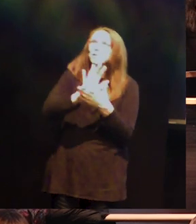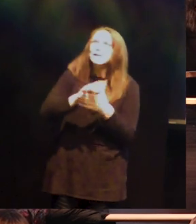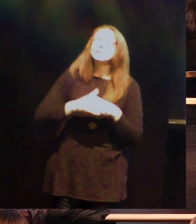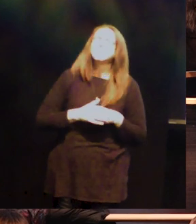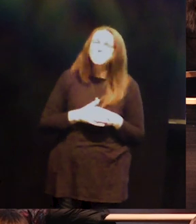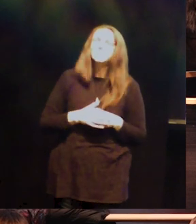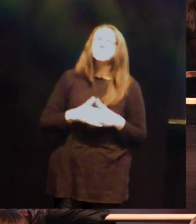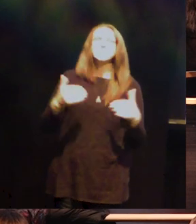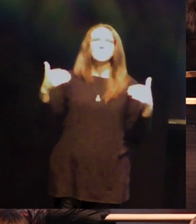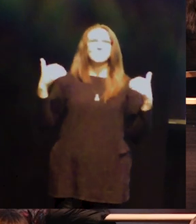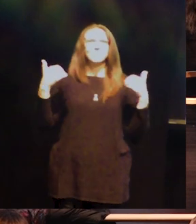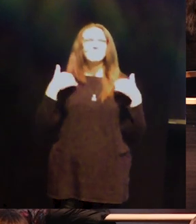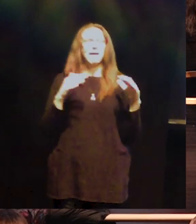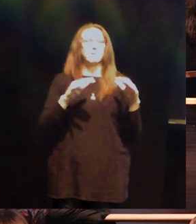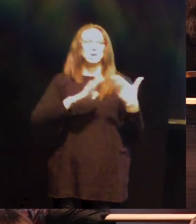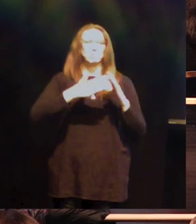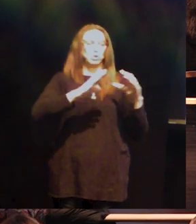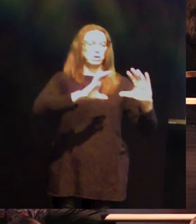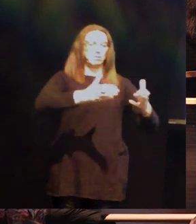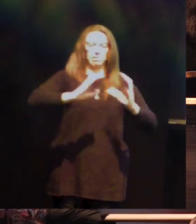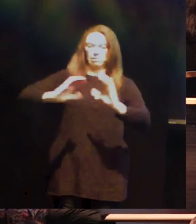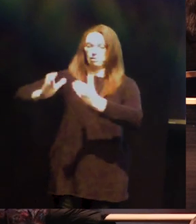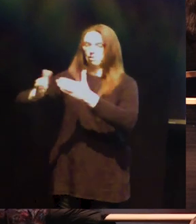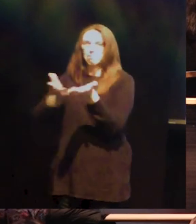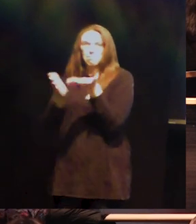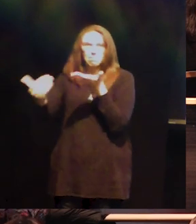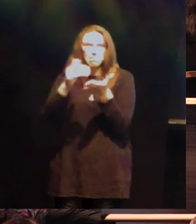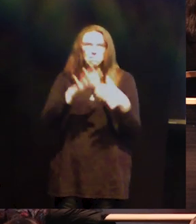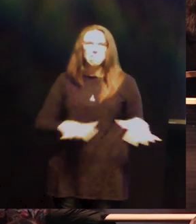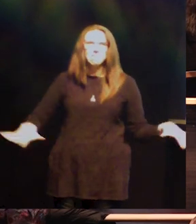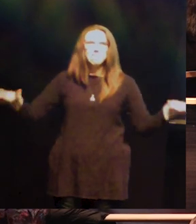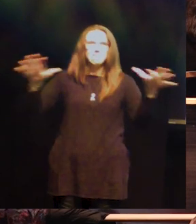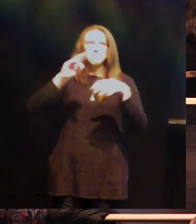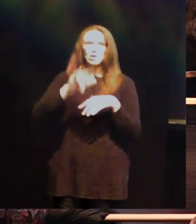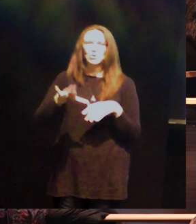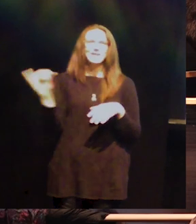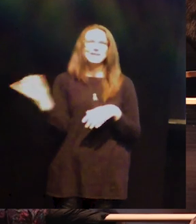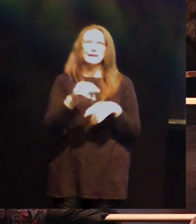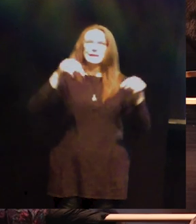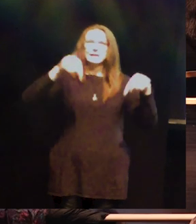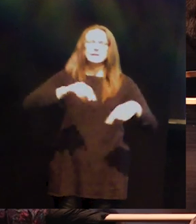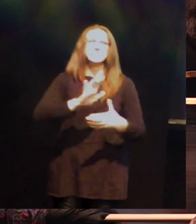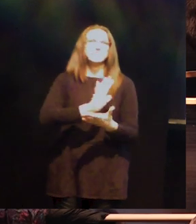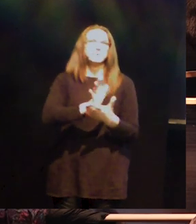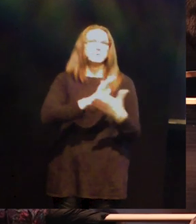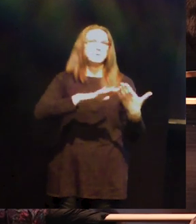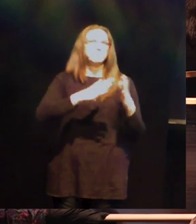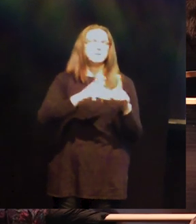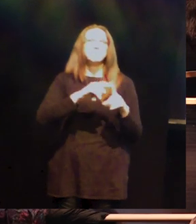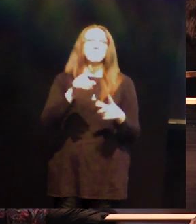there are pockets of communities throughout New York City that are like this. Right. But it takes special people